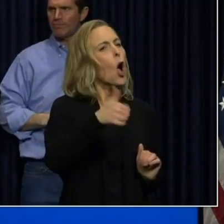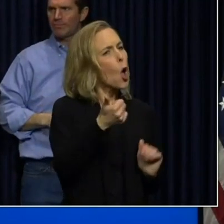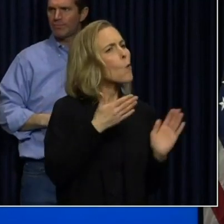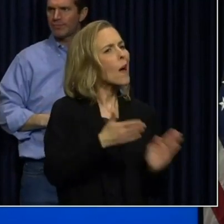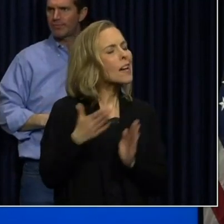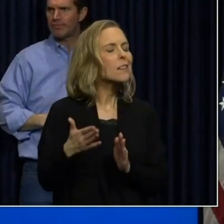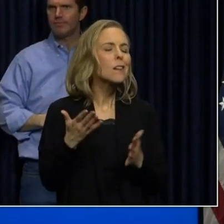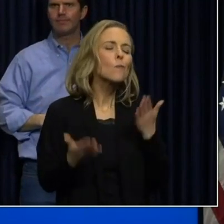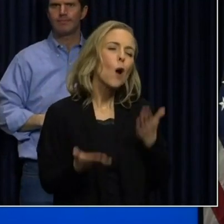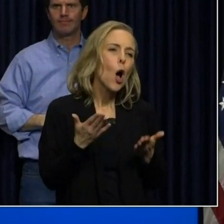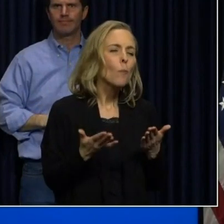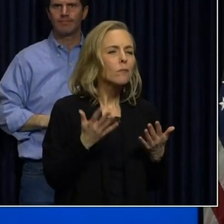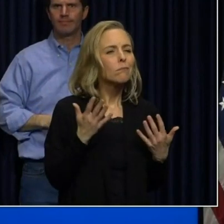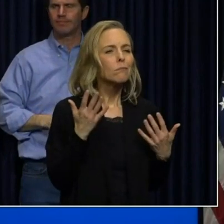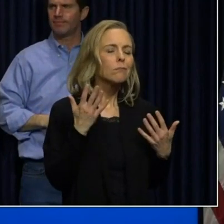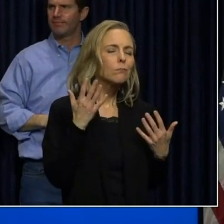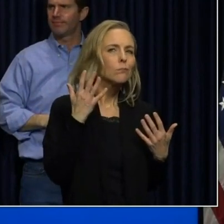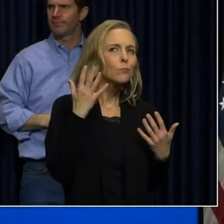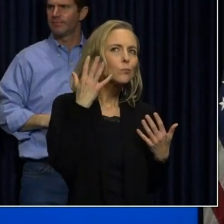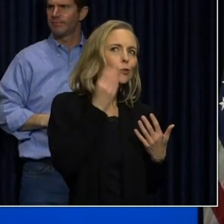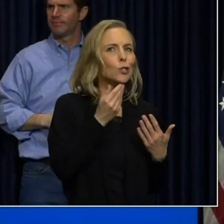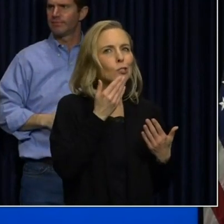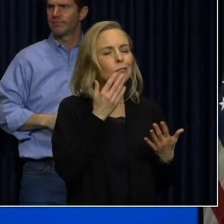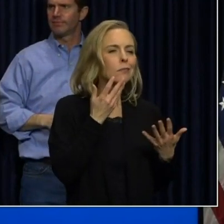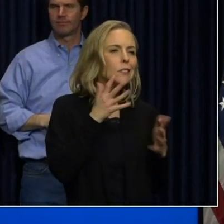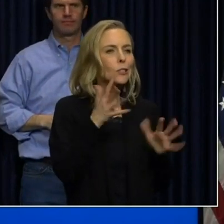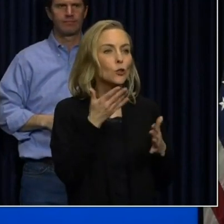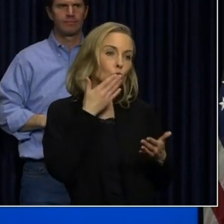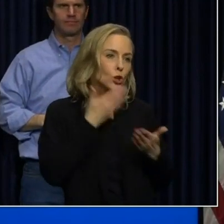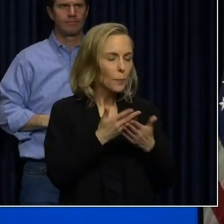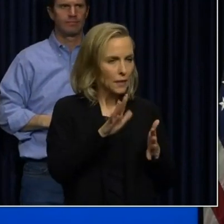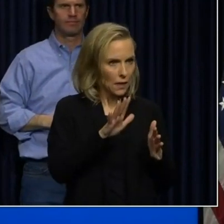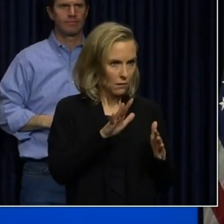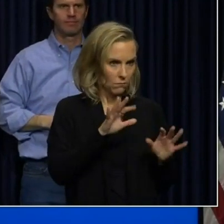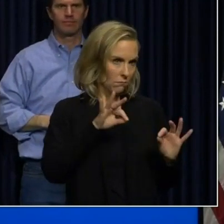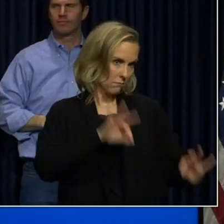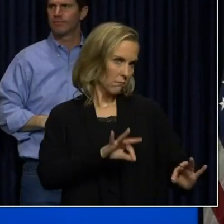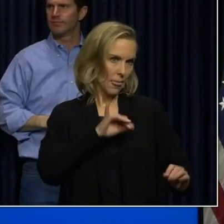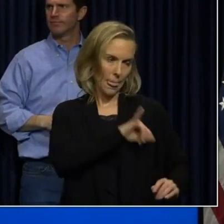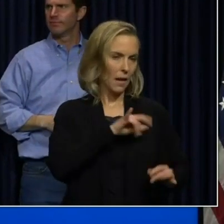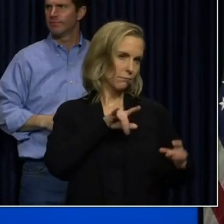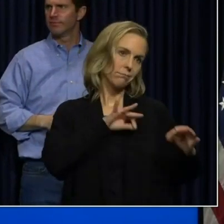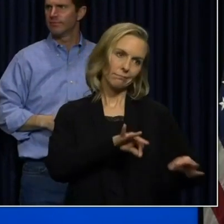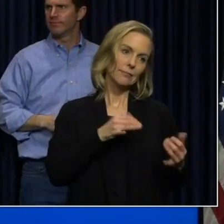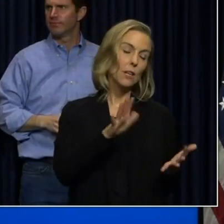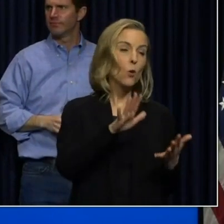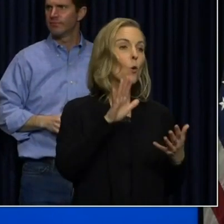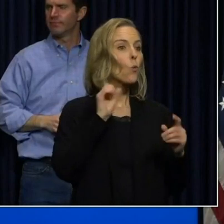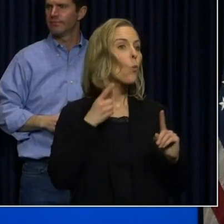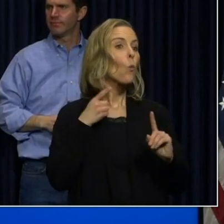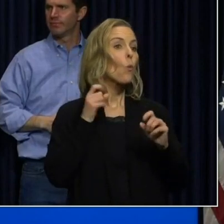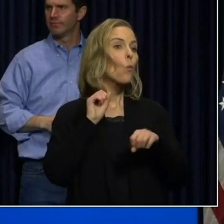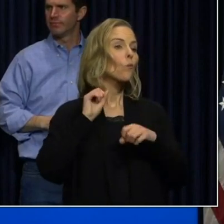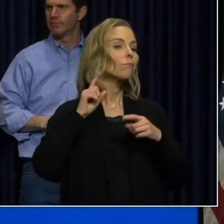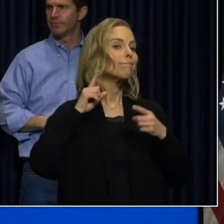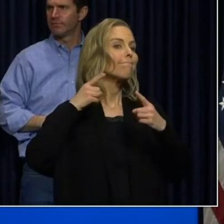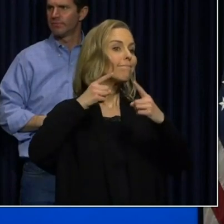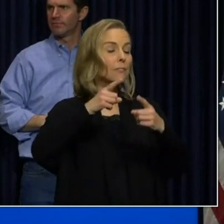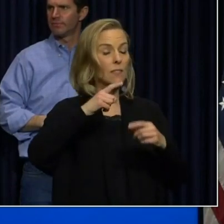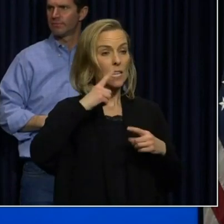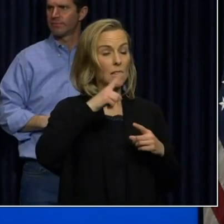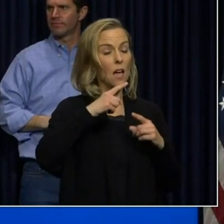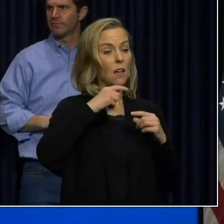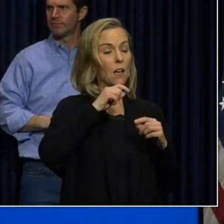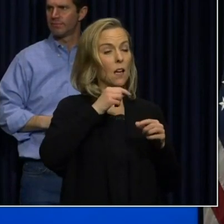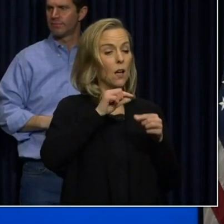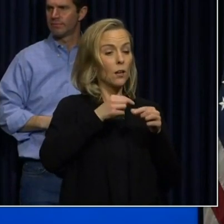and they're probably pretty close to as good, but maybe not quite as good. So we're going to work on that. If we find that doing a saliva test is